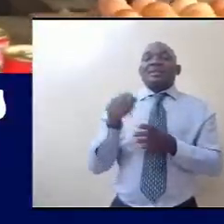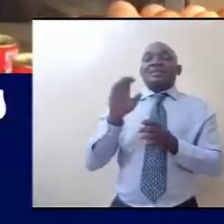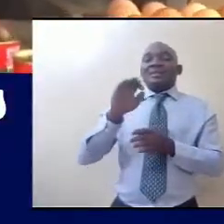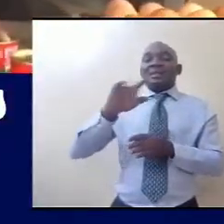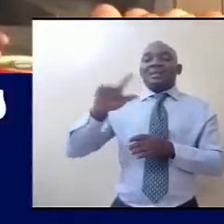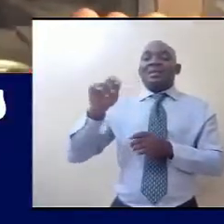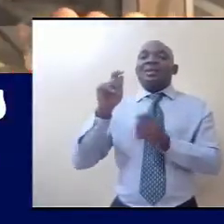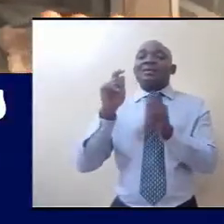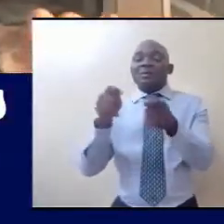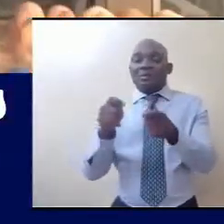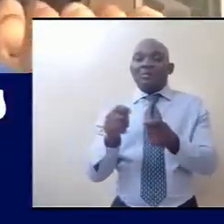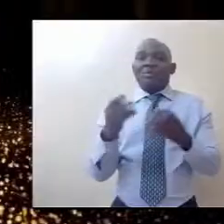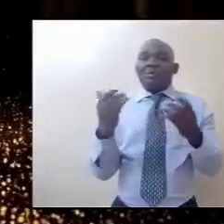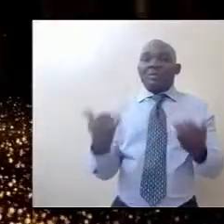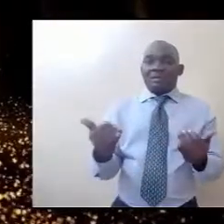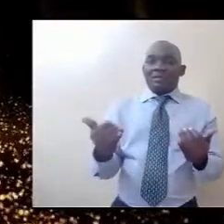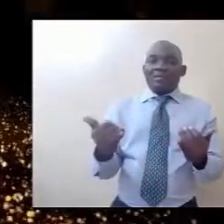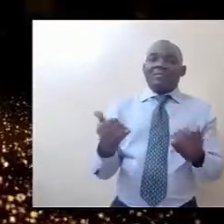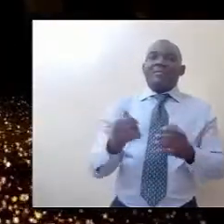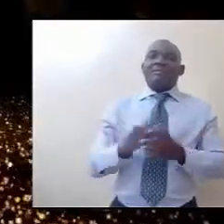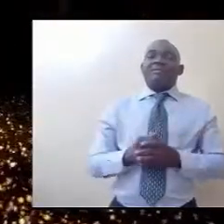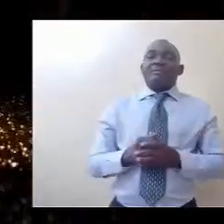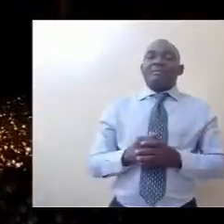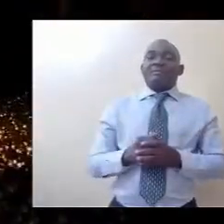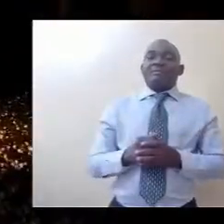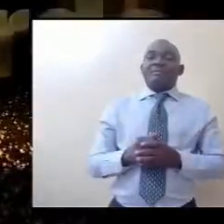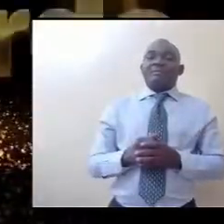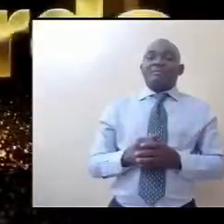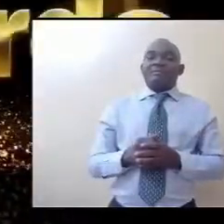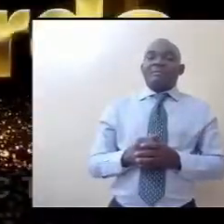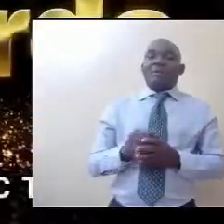entrepreneurship. Is the Chin Award.